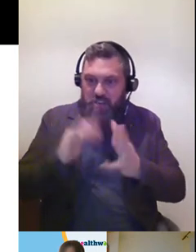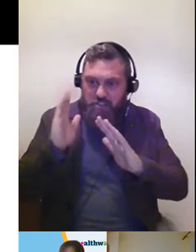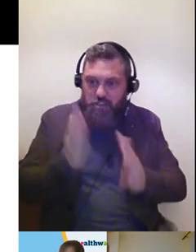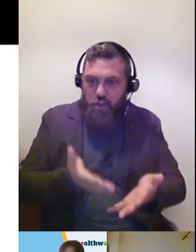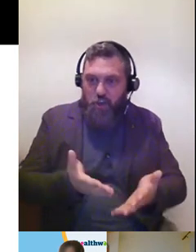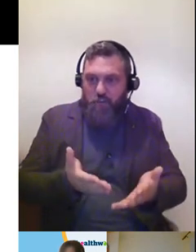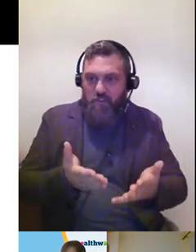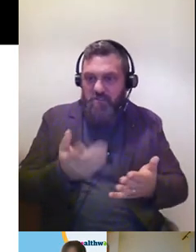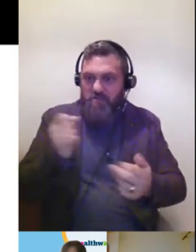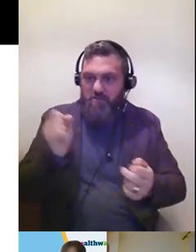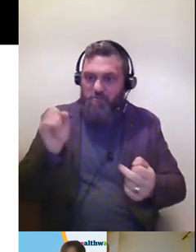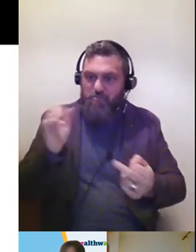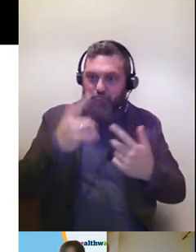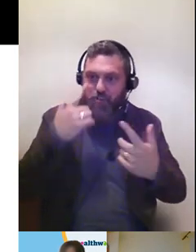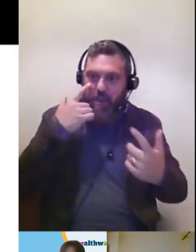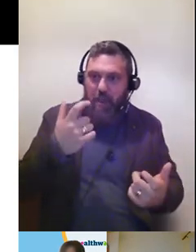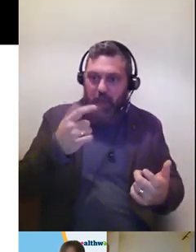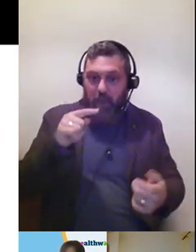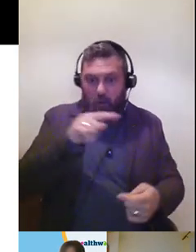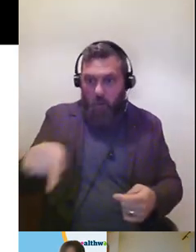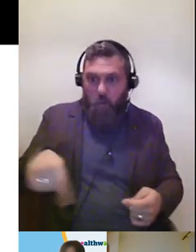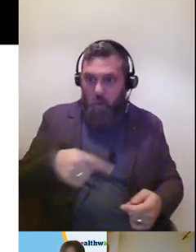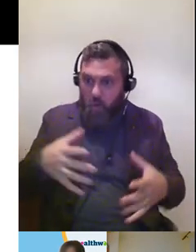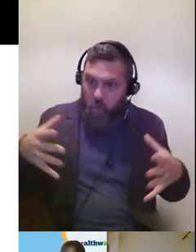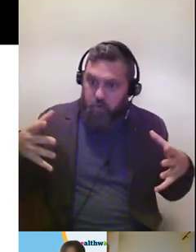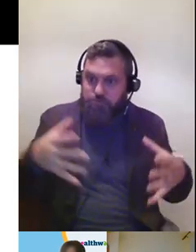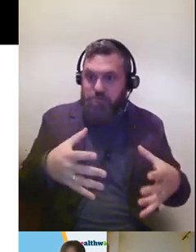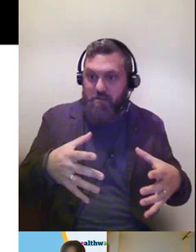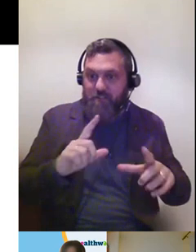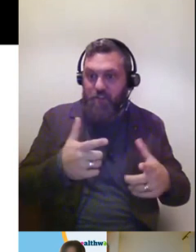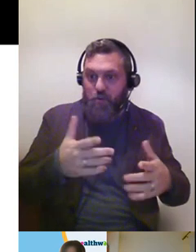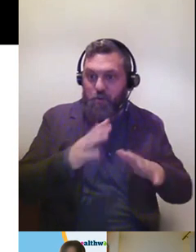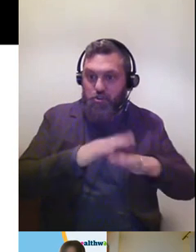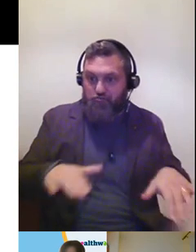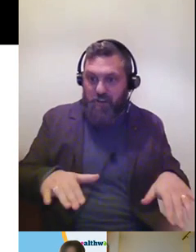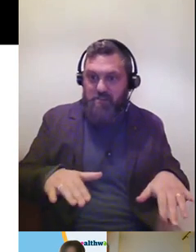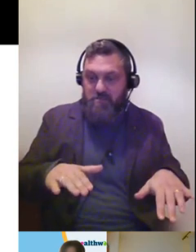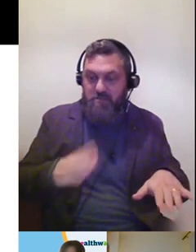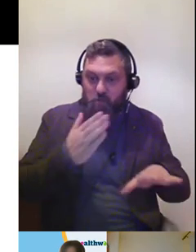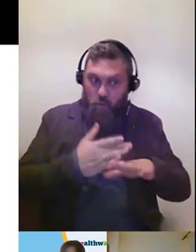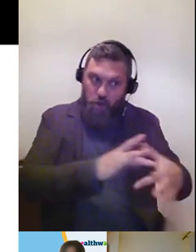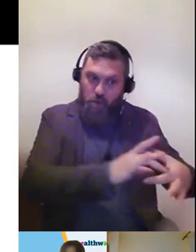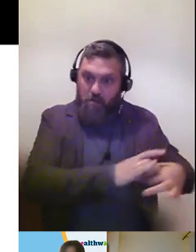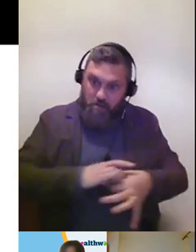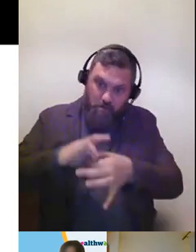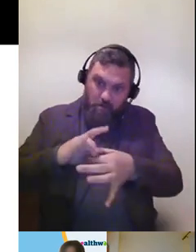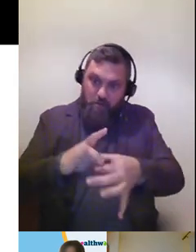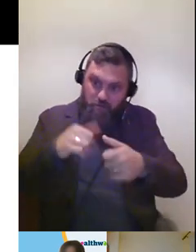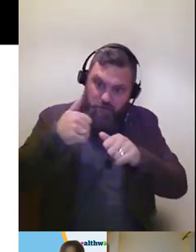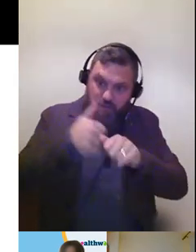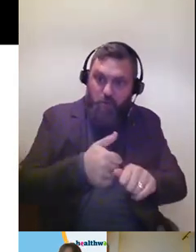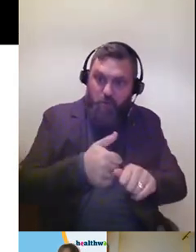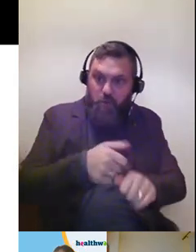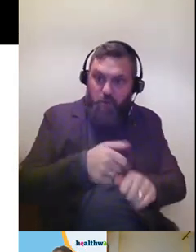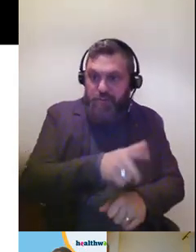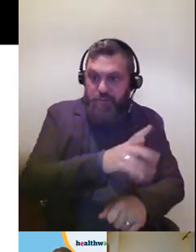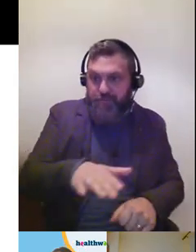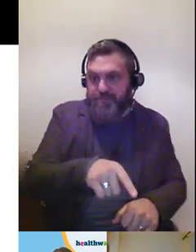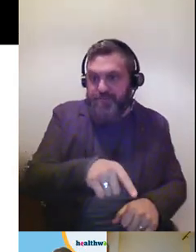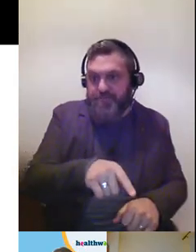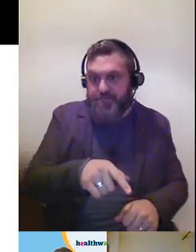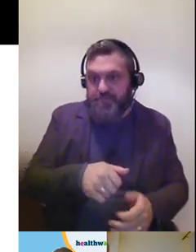primary care, all of those different services are engaged. And if we're really going to serve them well, we have to work really well in partnership. So I think it is a